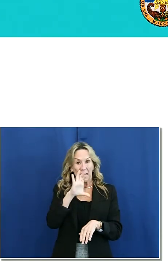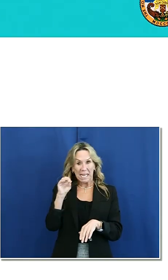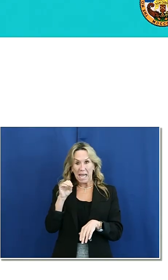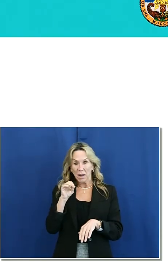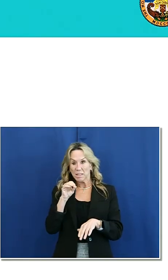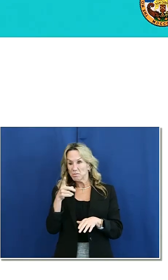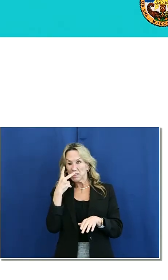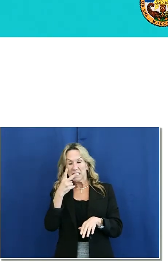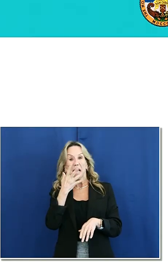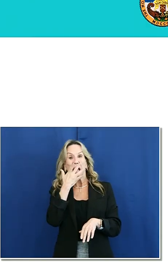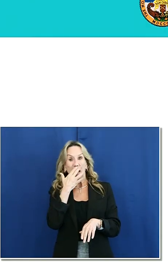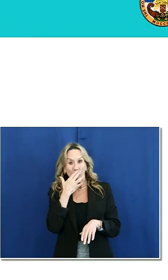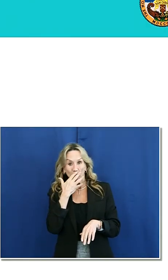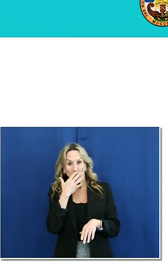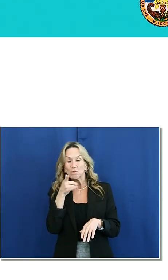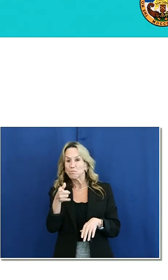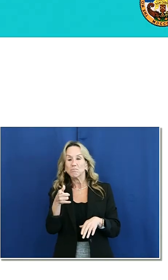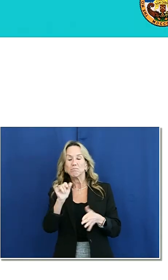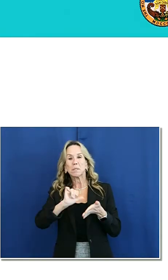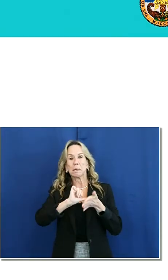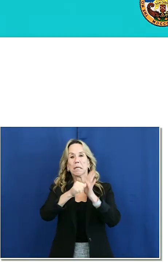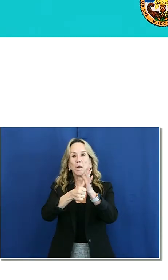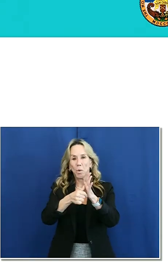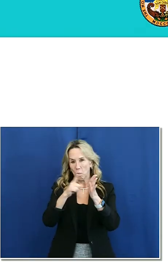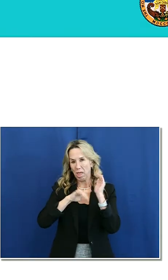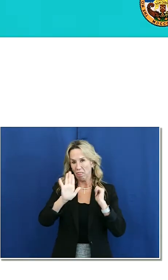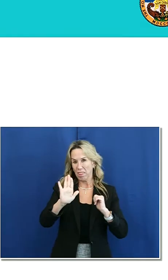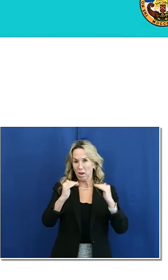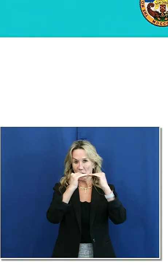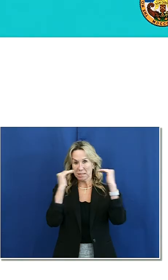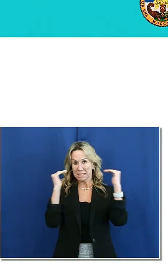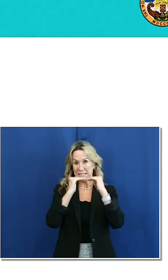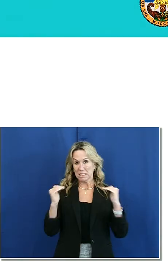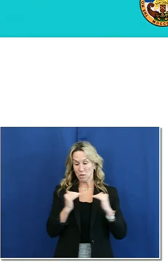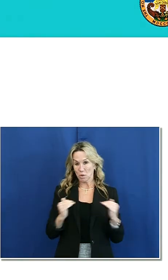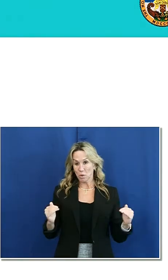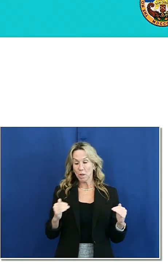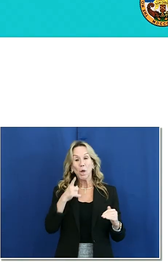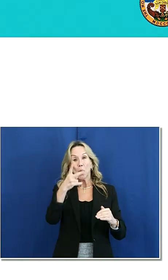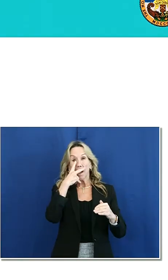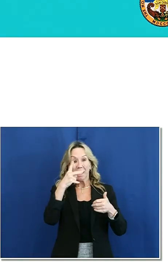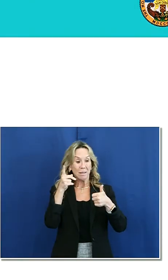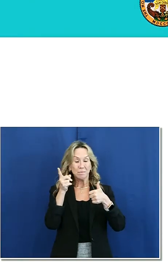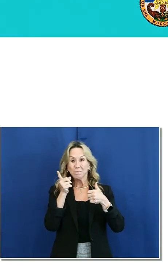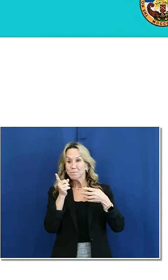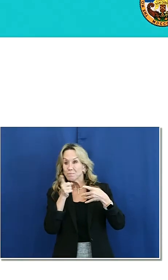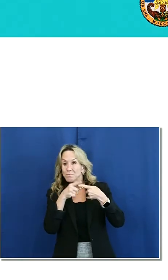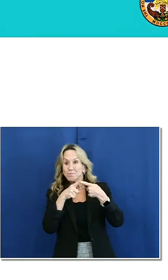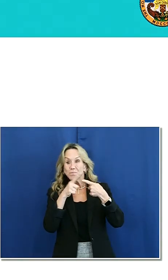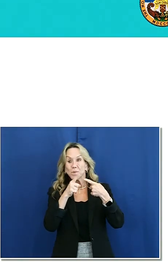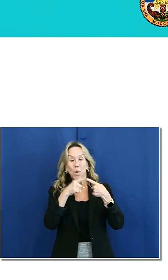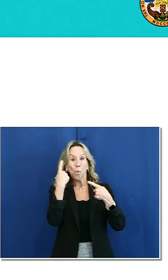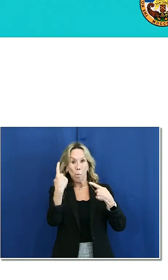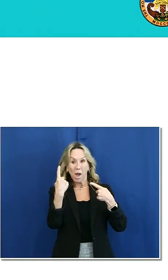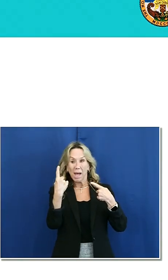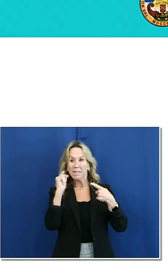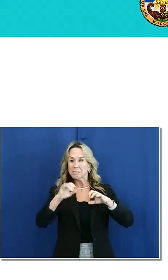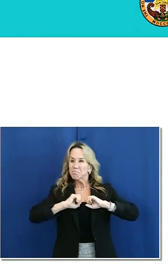in. Widespread is the most severe or strict tier, which is tier